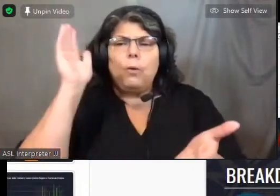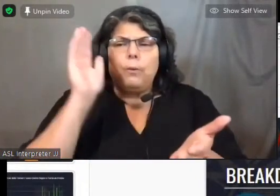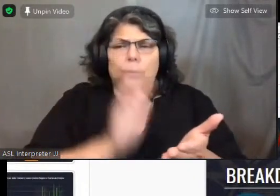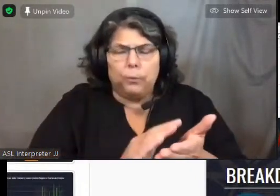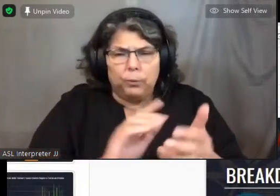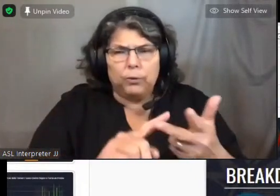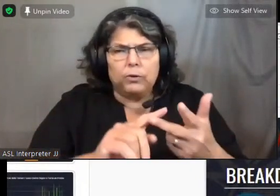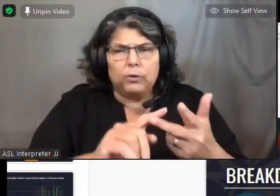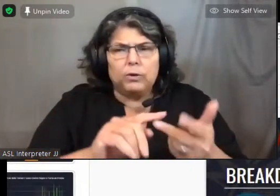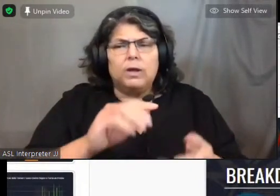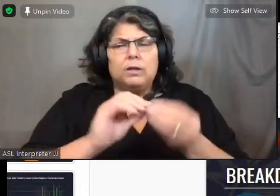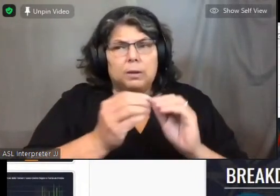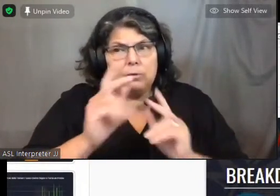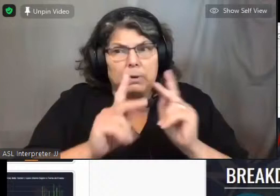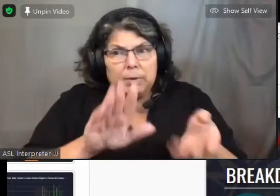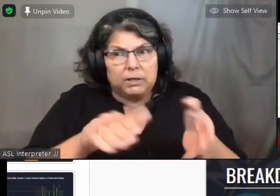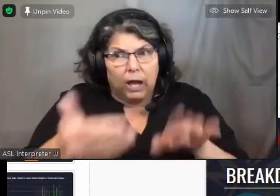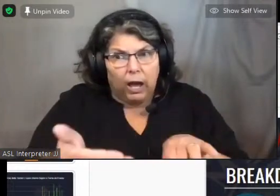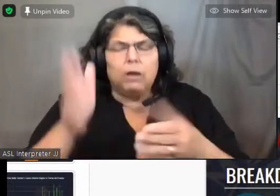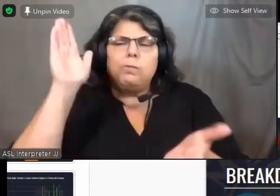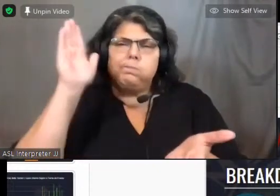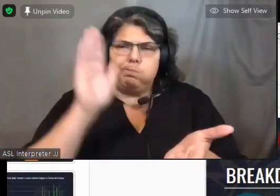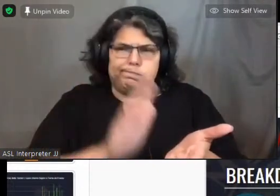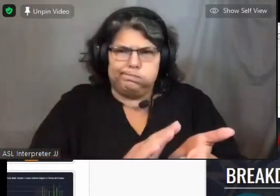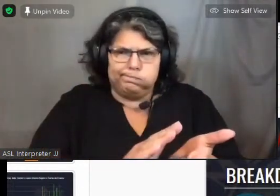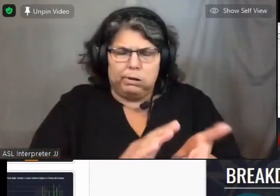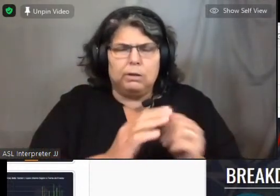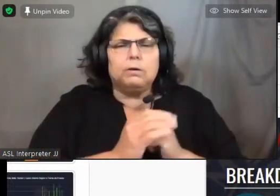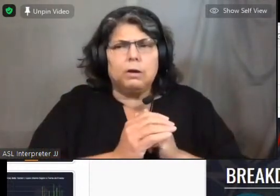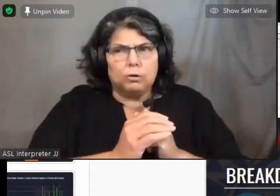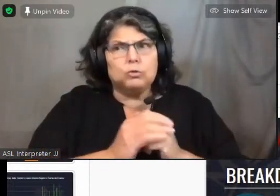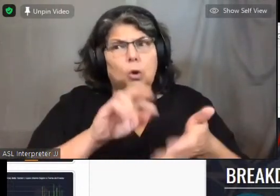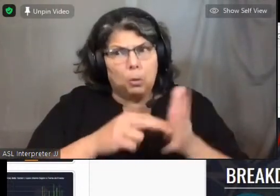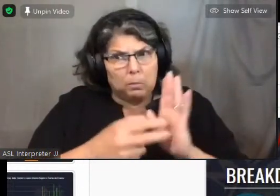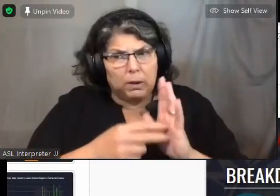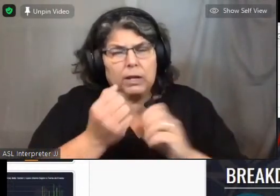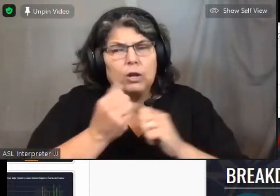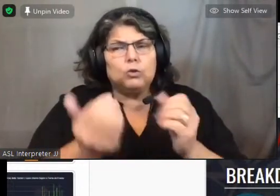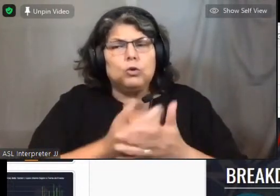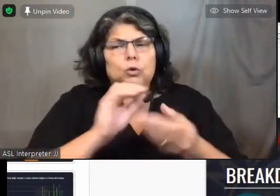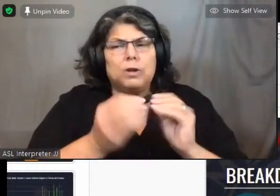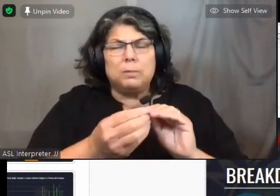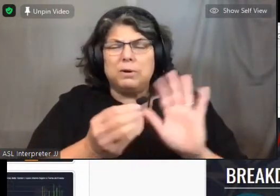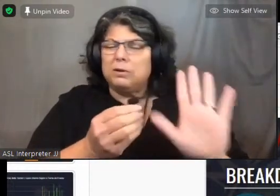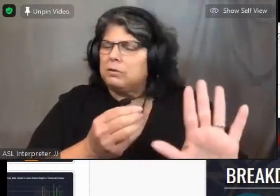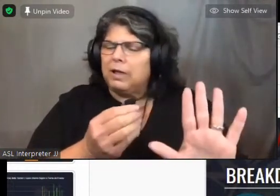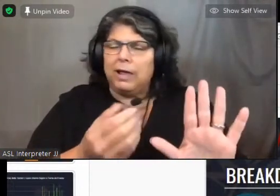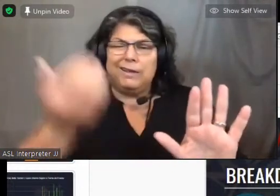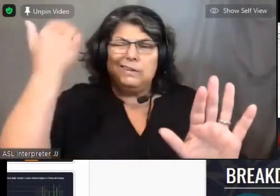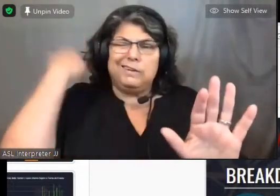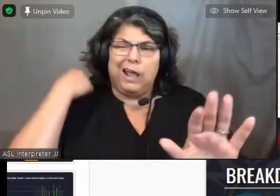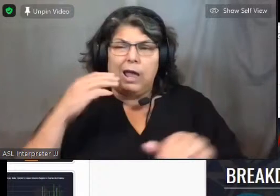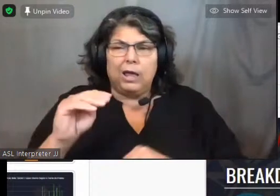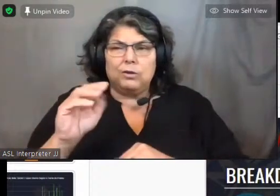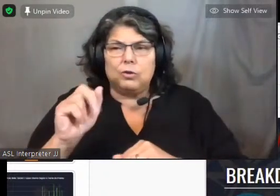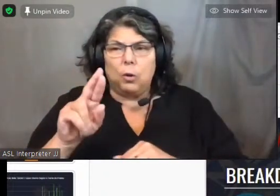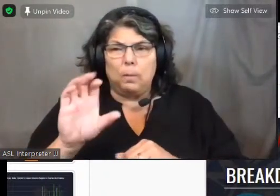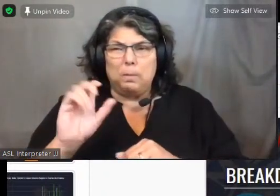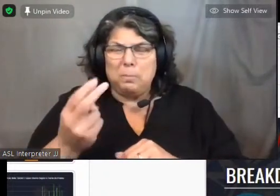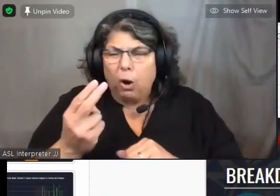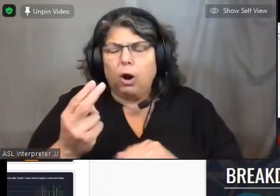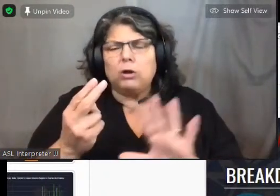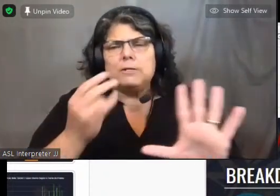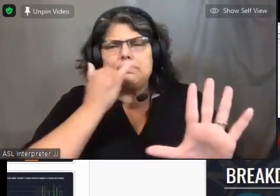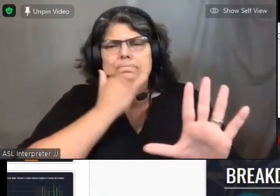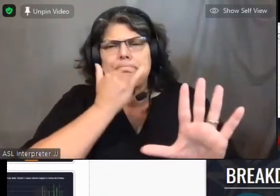coming. We want to not make the mistakes of the past. In March, where everything was shut down, we had to because we did not have